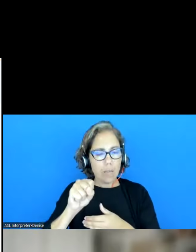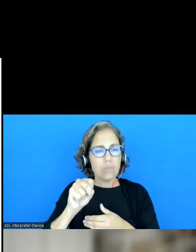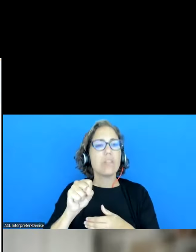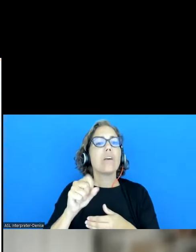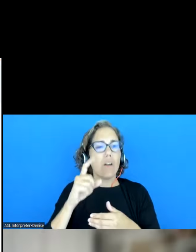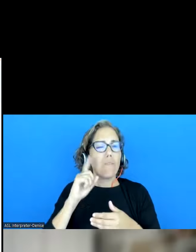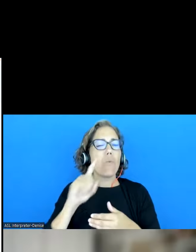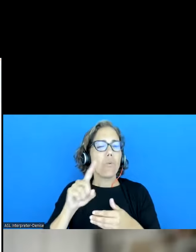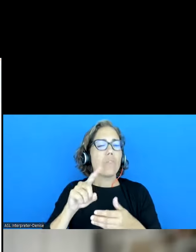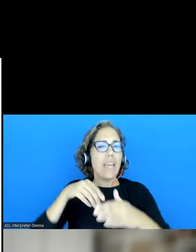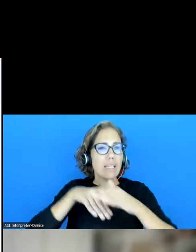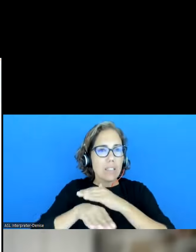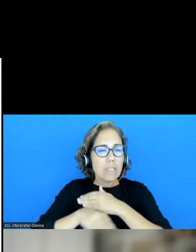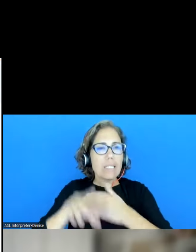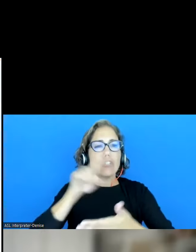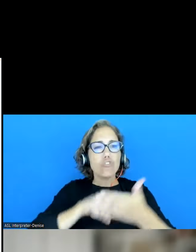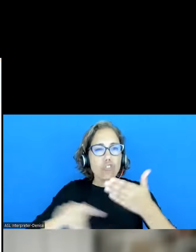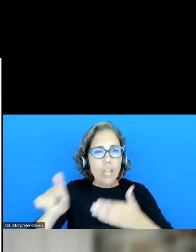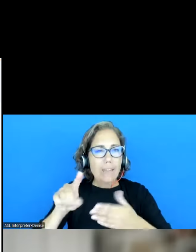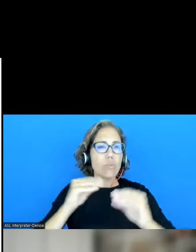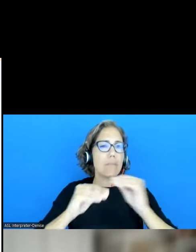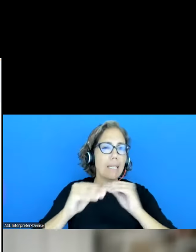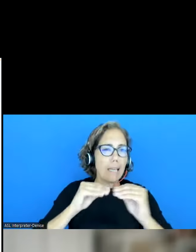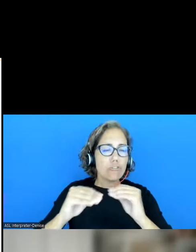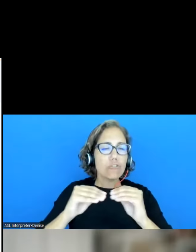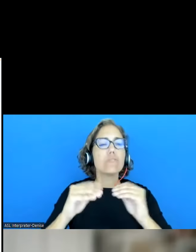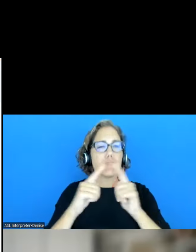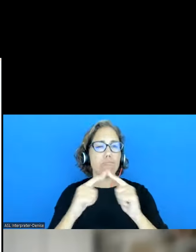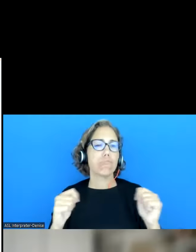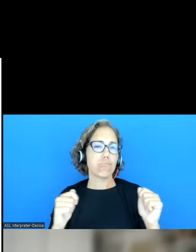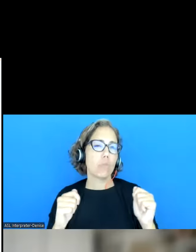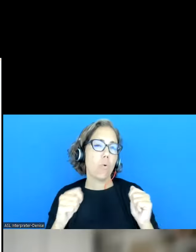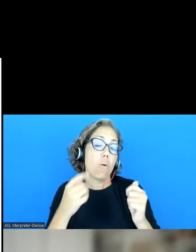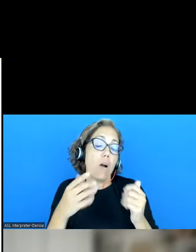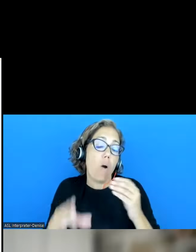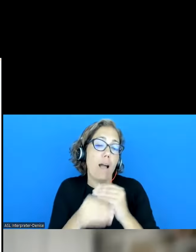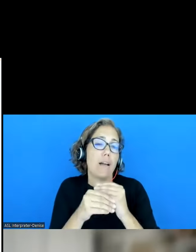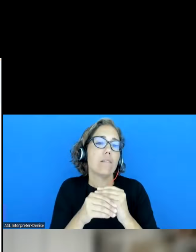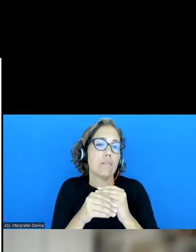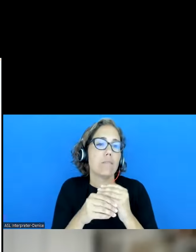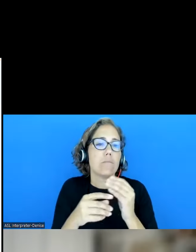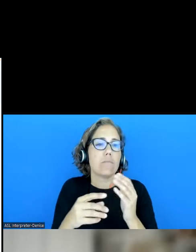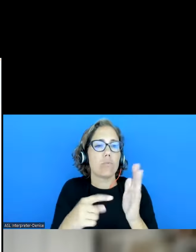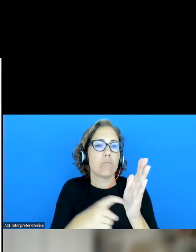checks, remediations, or additional requirements.